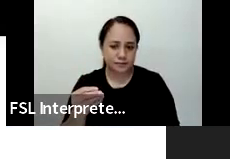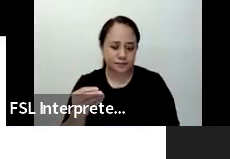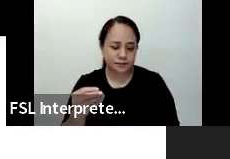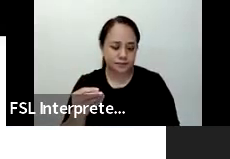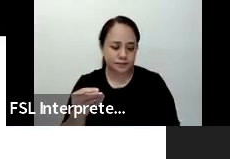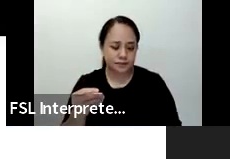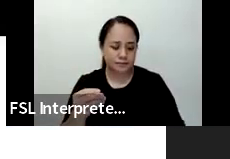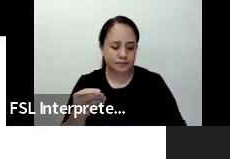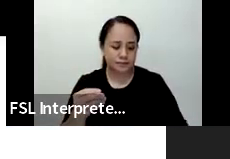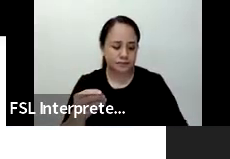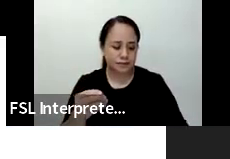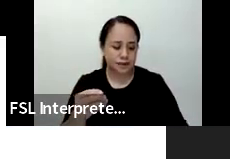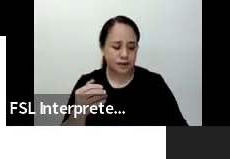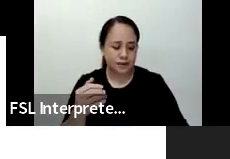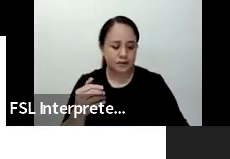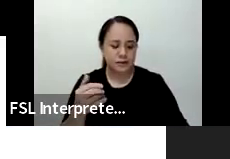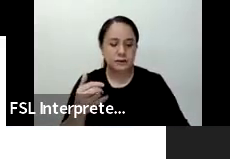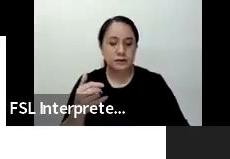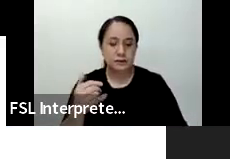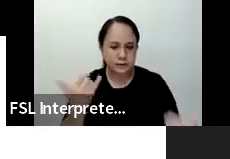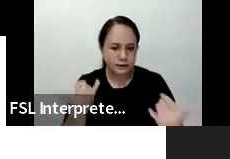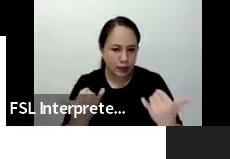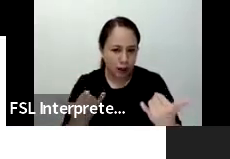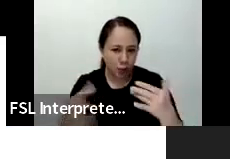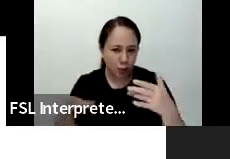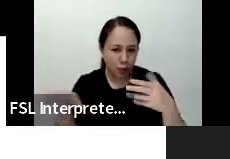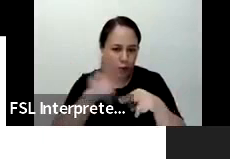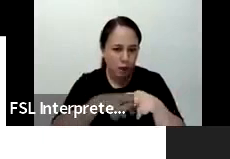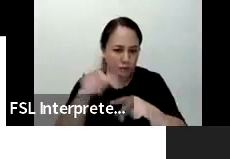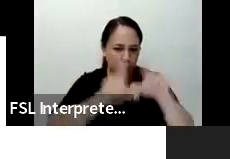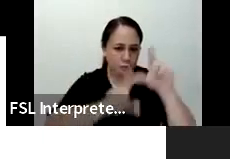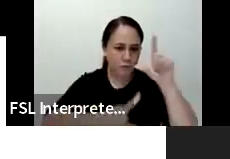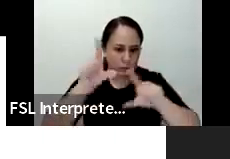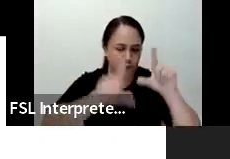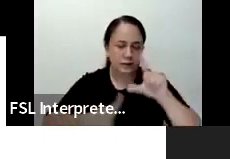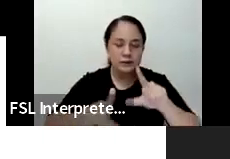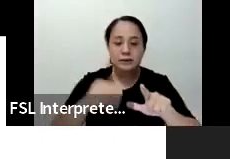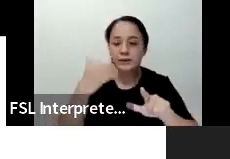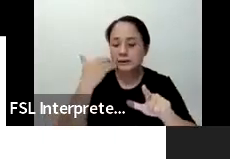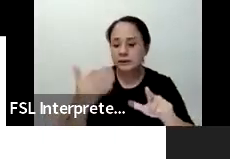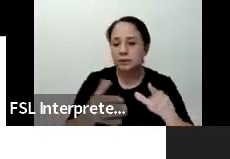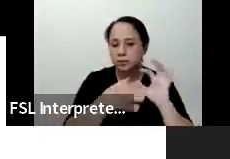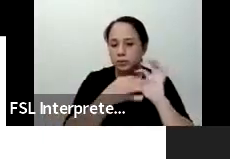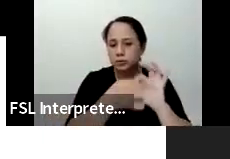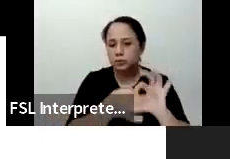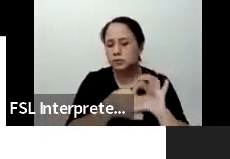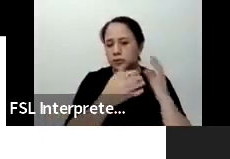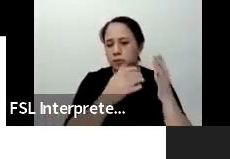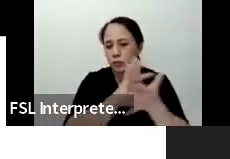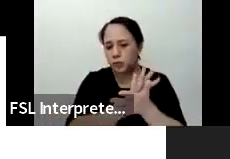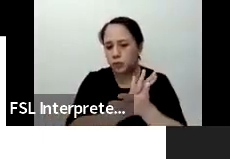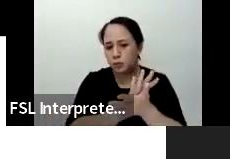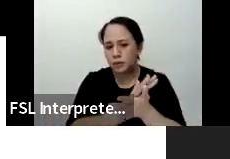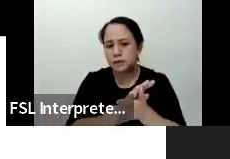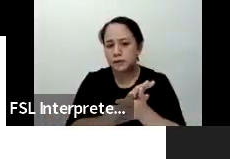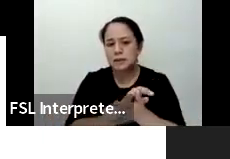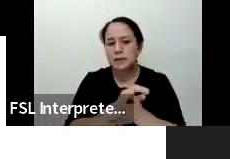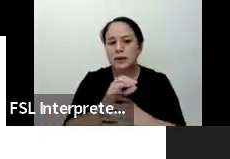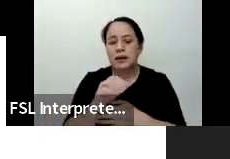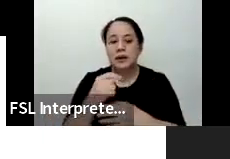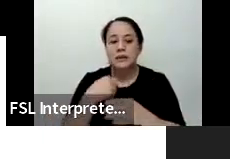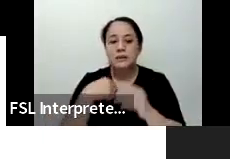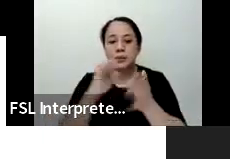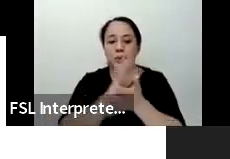Okay. Now, in addition to laboratory confirmed deaths due to COVID-19, excess deaths also capture COVID-19 deaths that